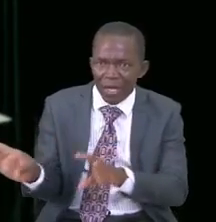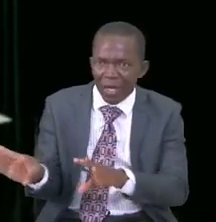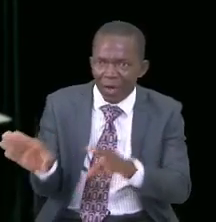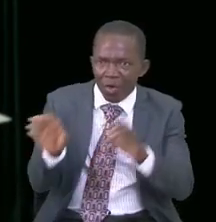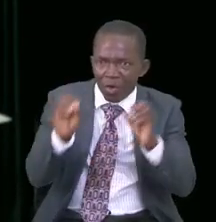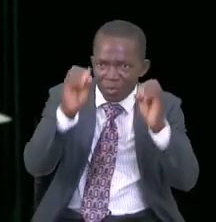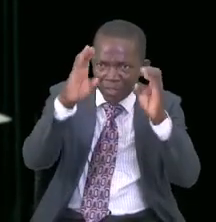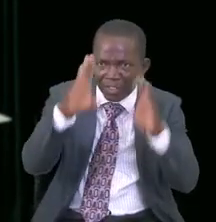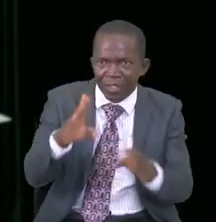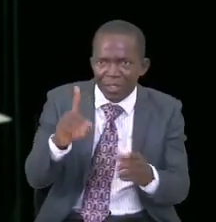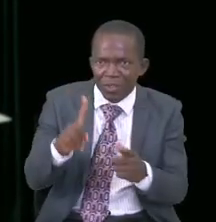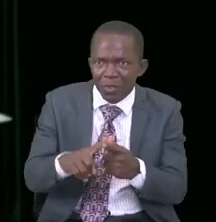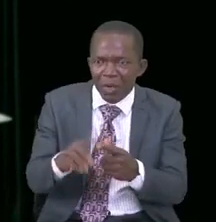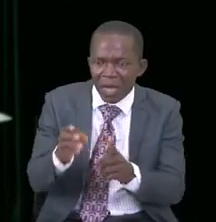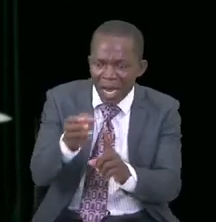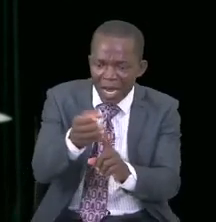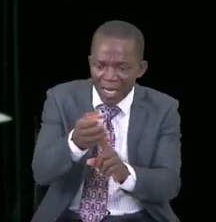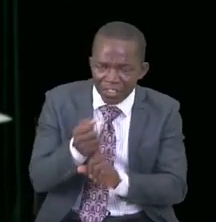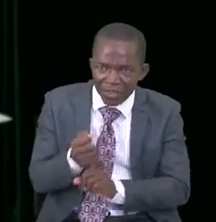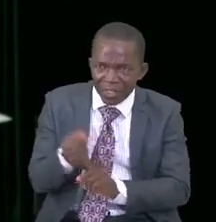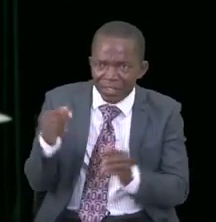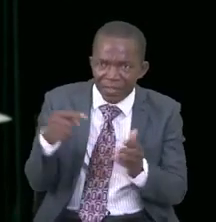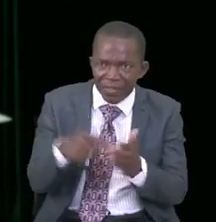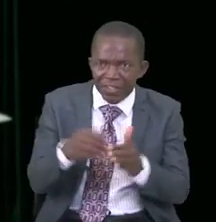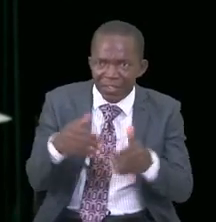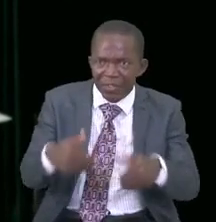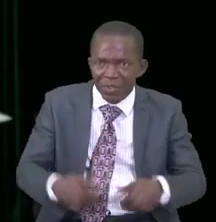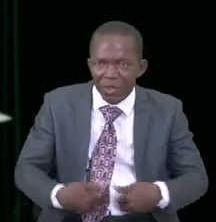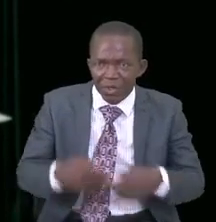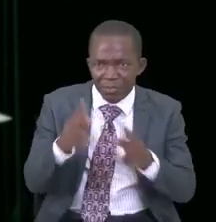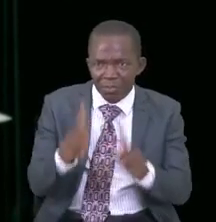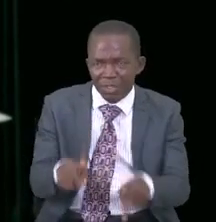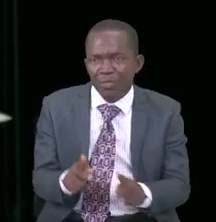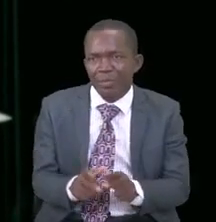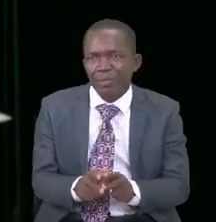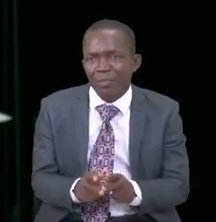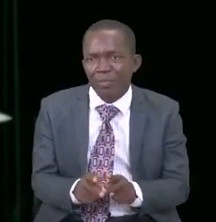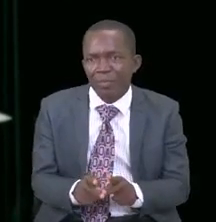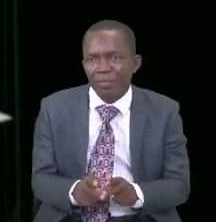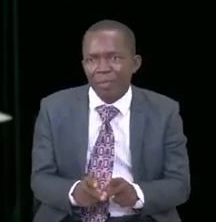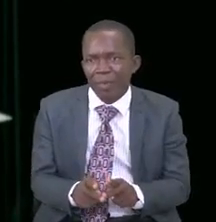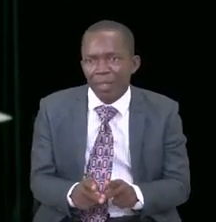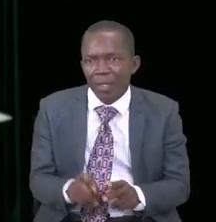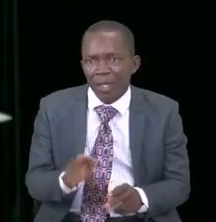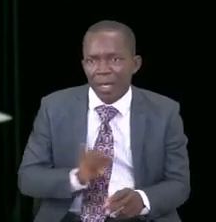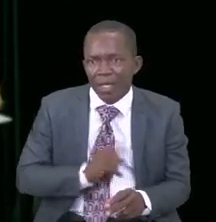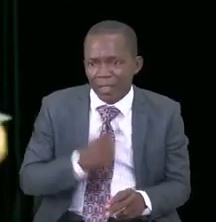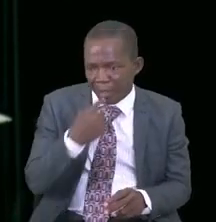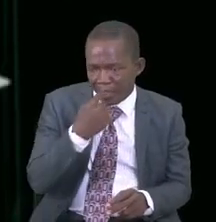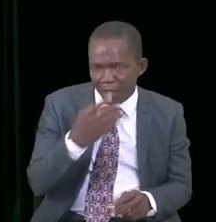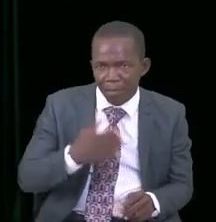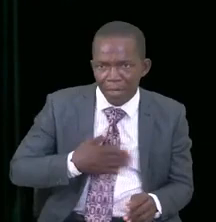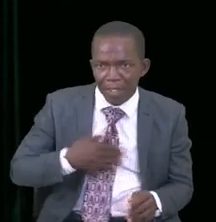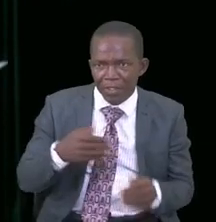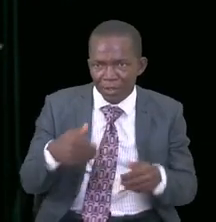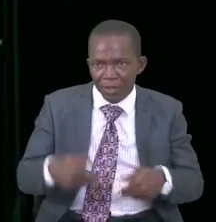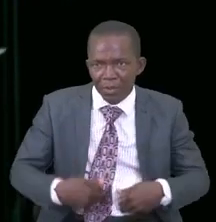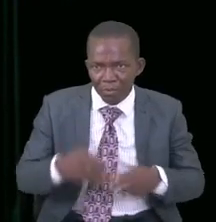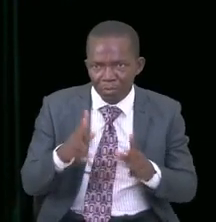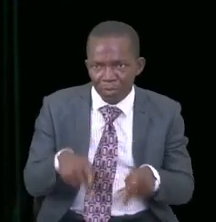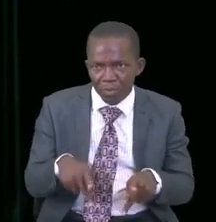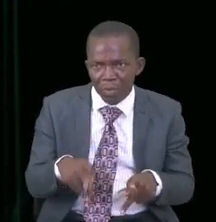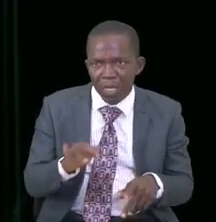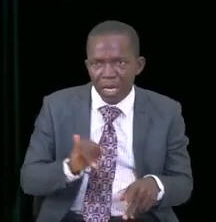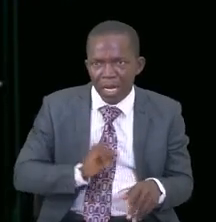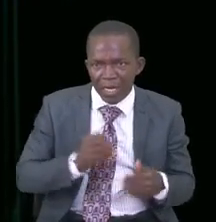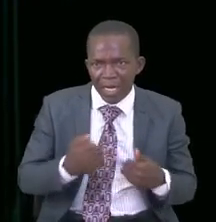we have the Holy Ghost, the most exciting person there is. I tell our young people, I was on my way in this morning, and I had a